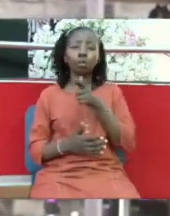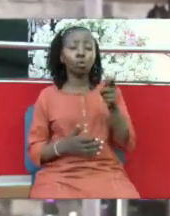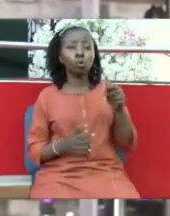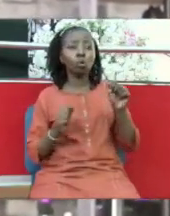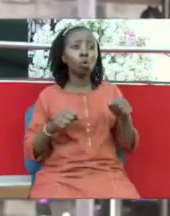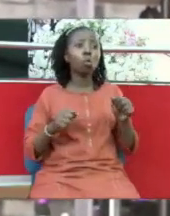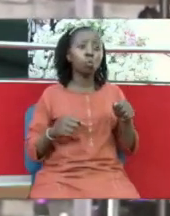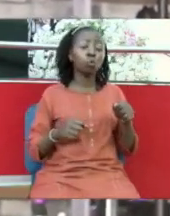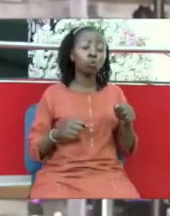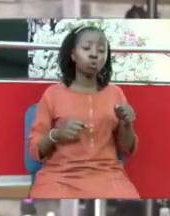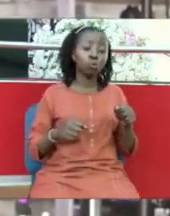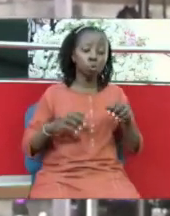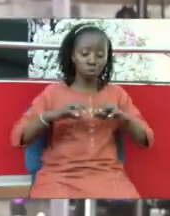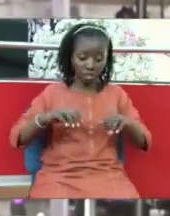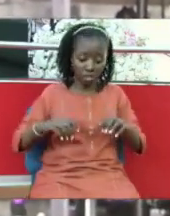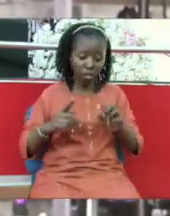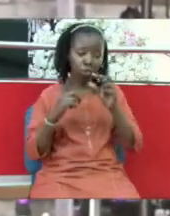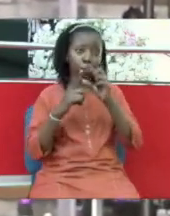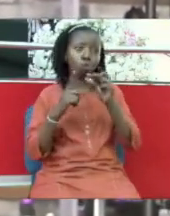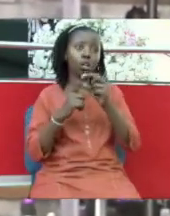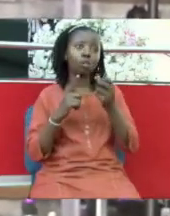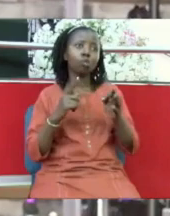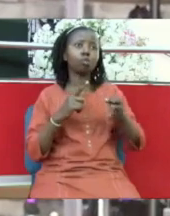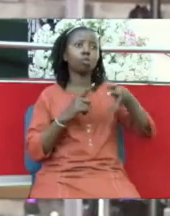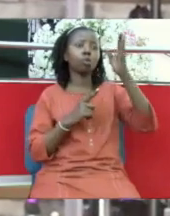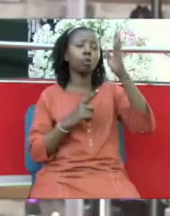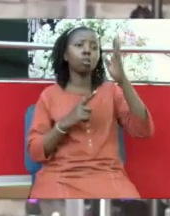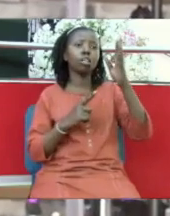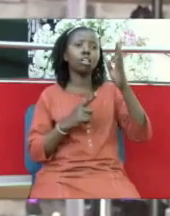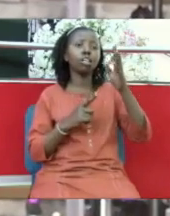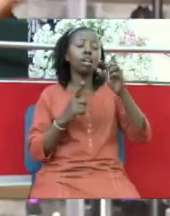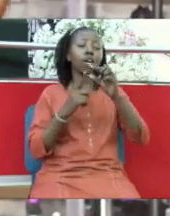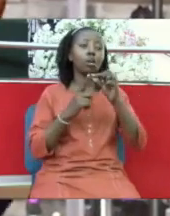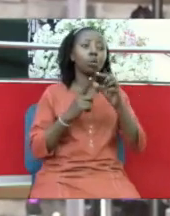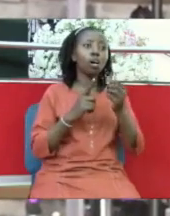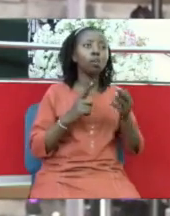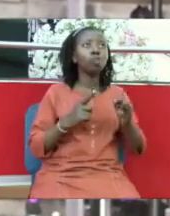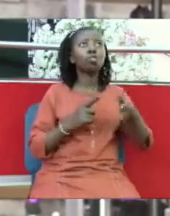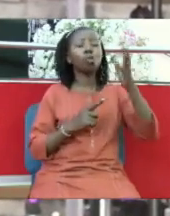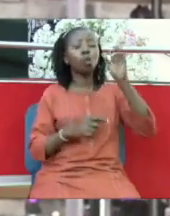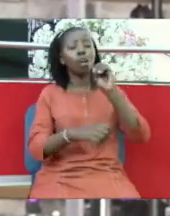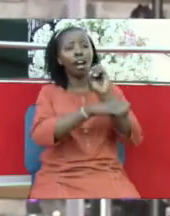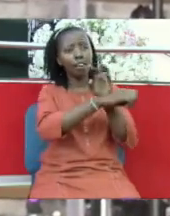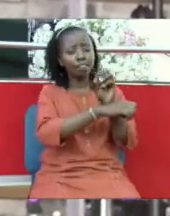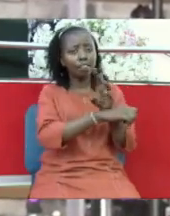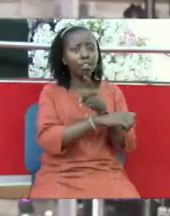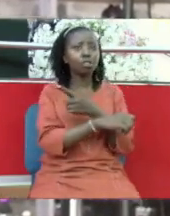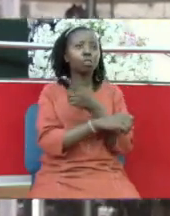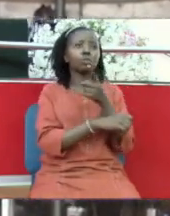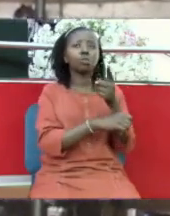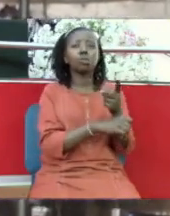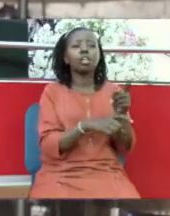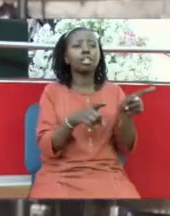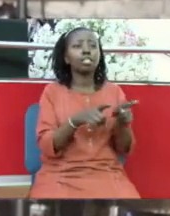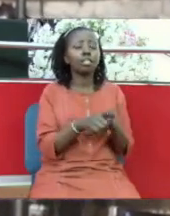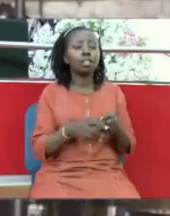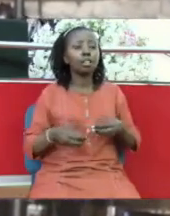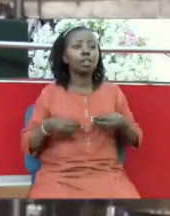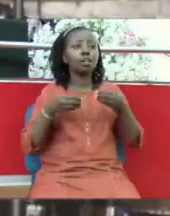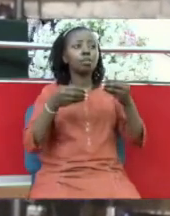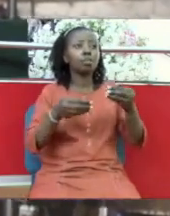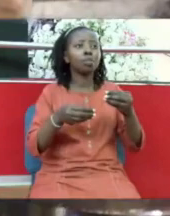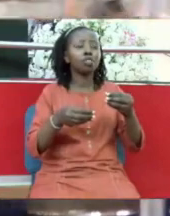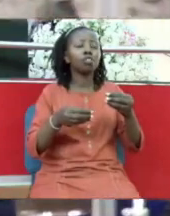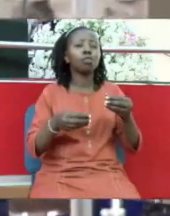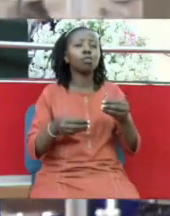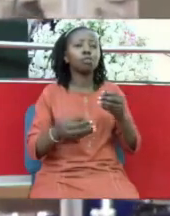refer to the word of God. And the word of God will give advice, and it will give you assurance. So you are